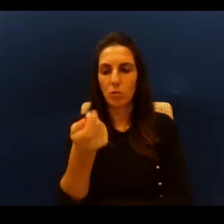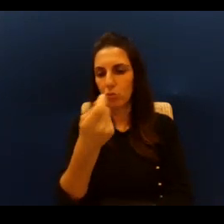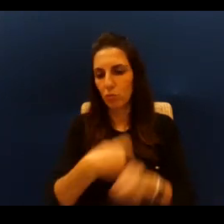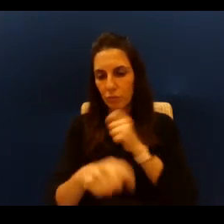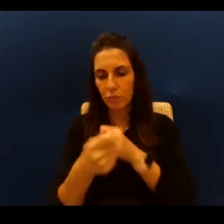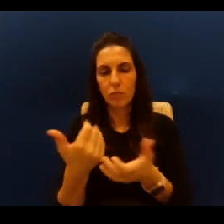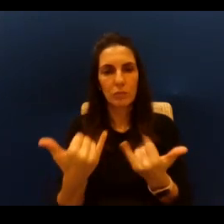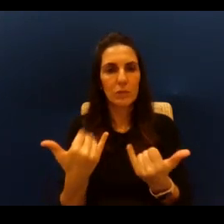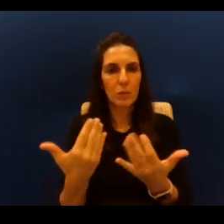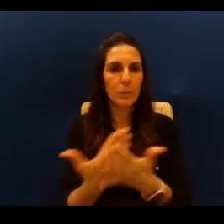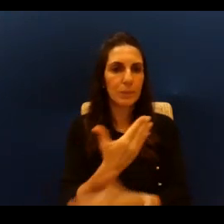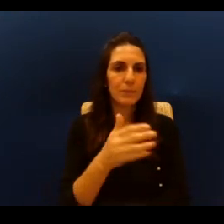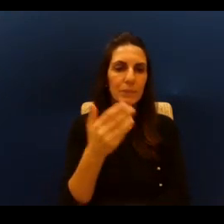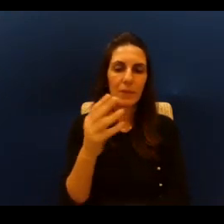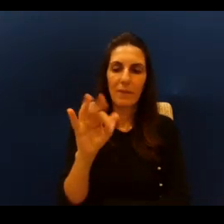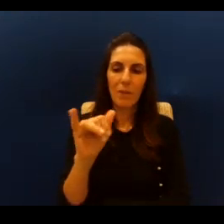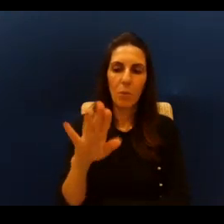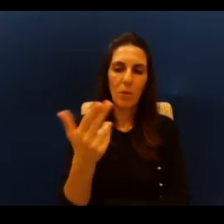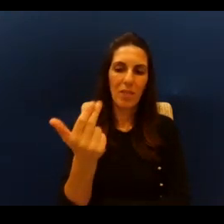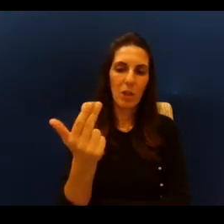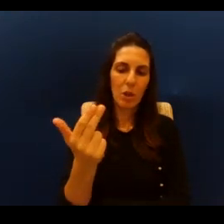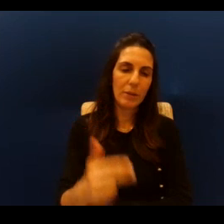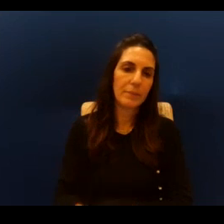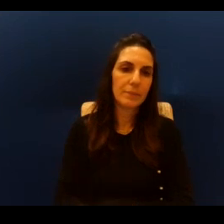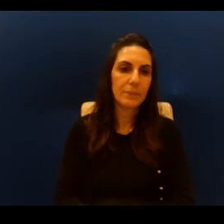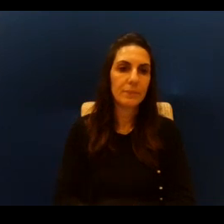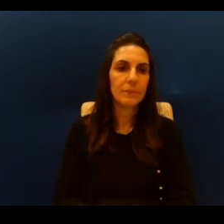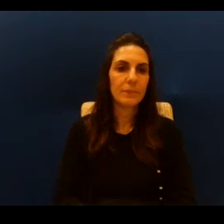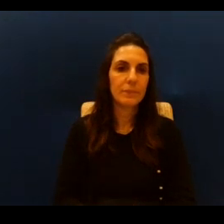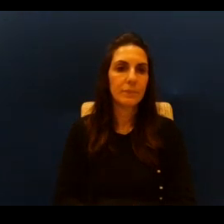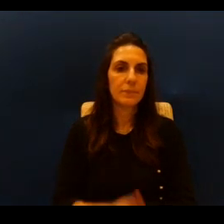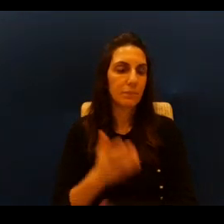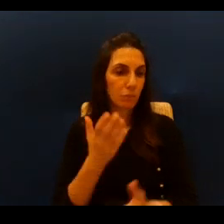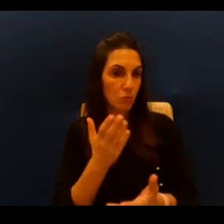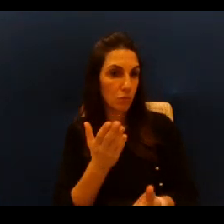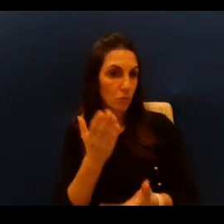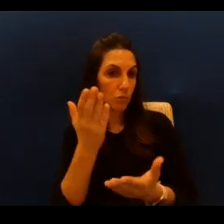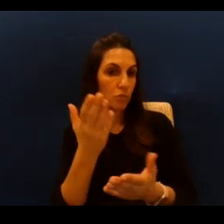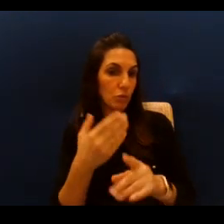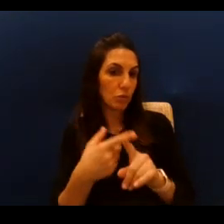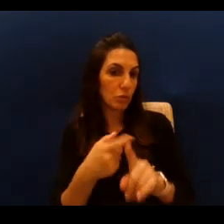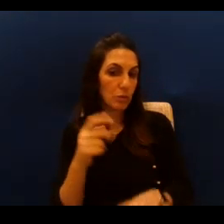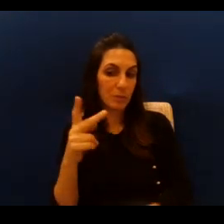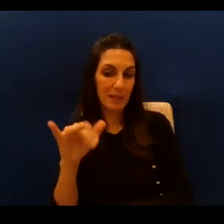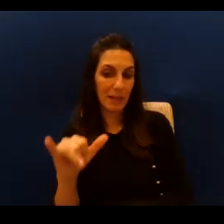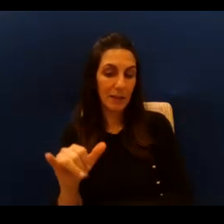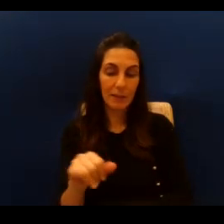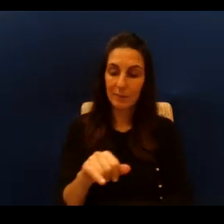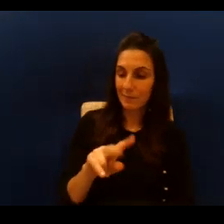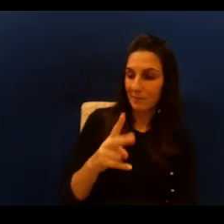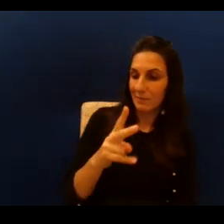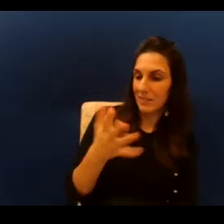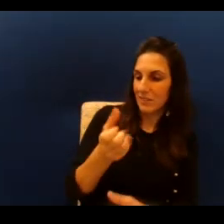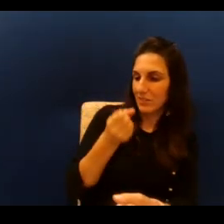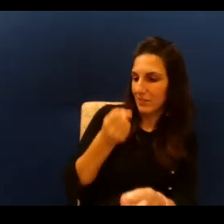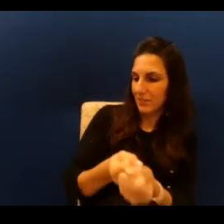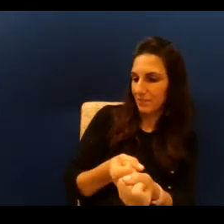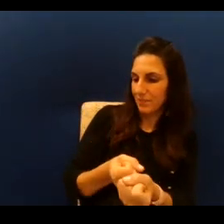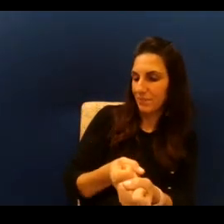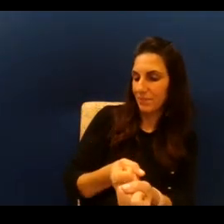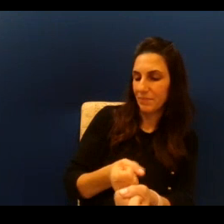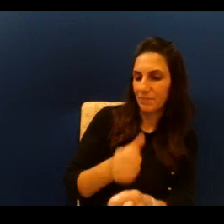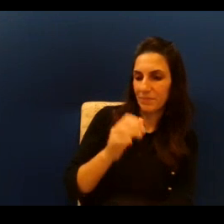February 13th. Okay. And so I had a motion from. Second. Or did. Vice Chair Cruz.